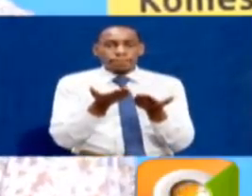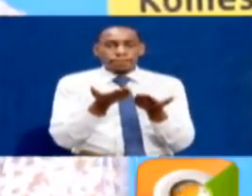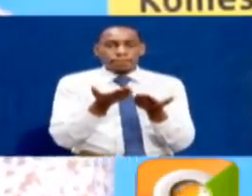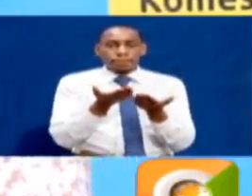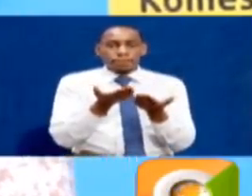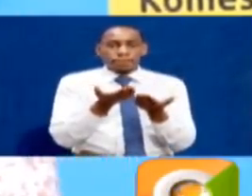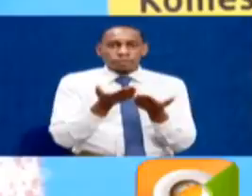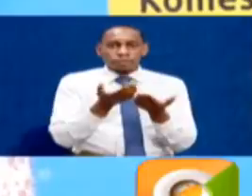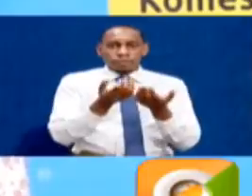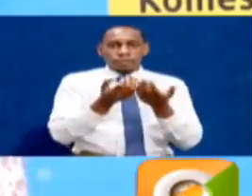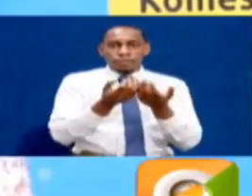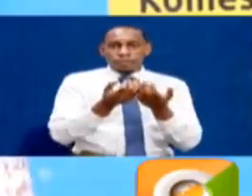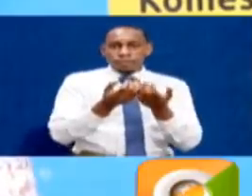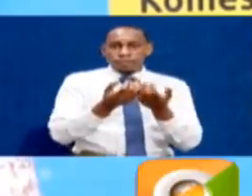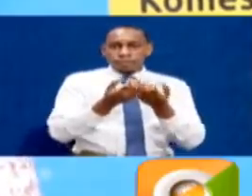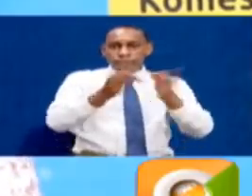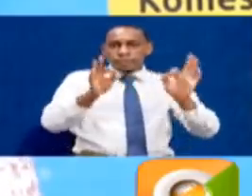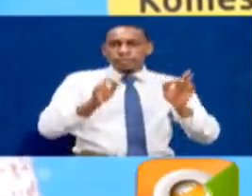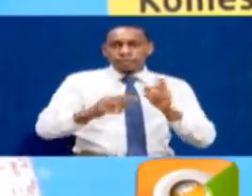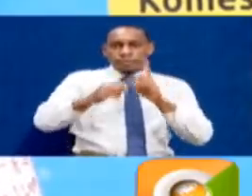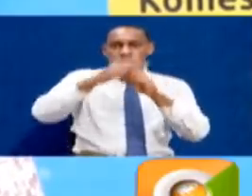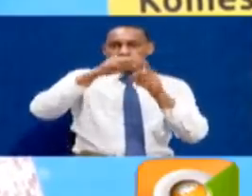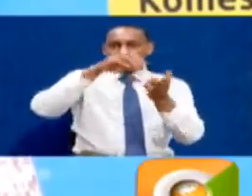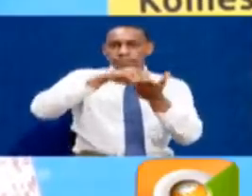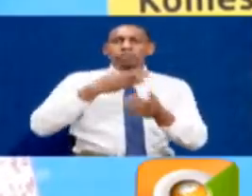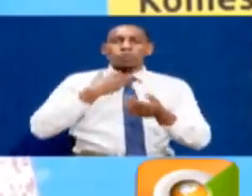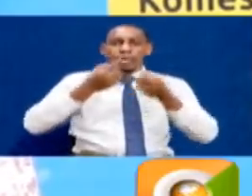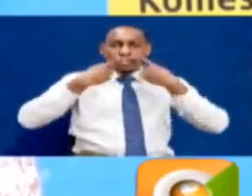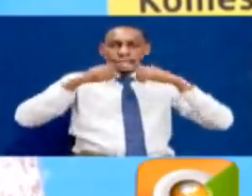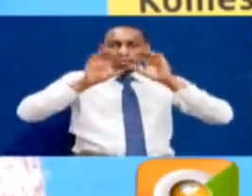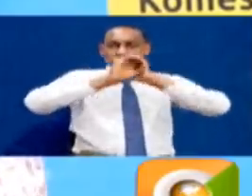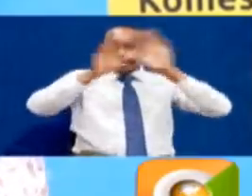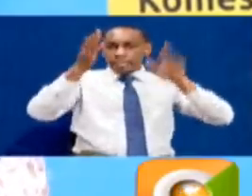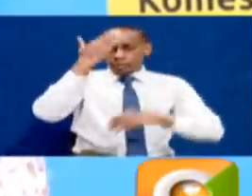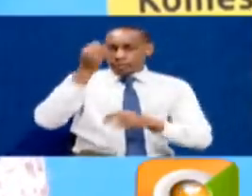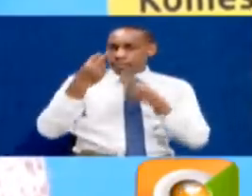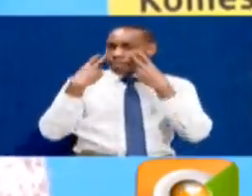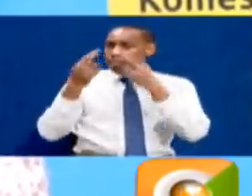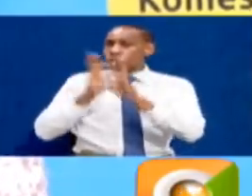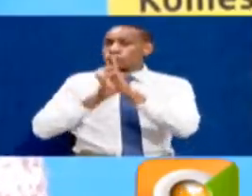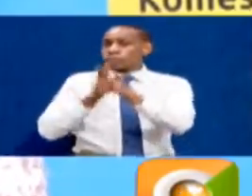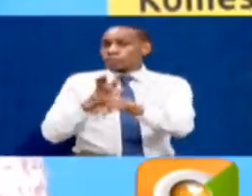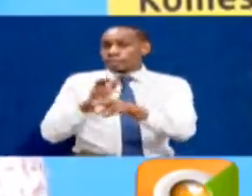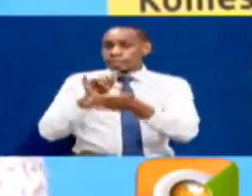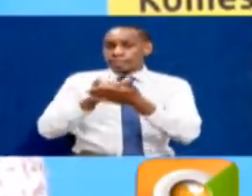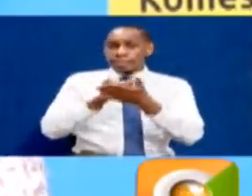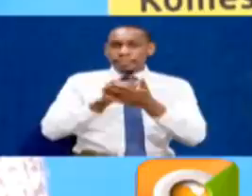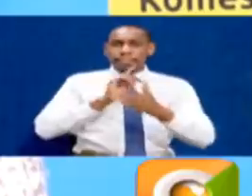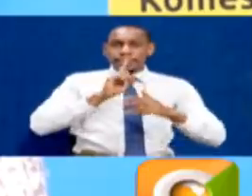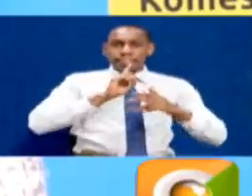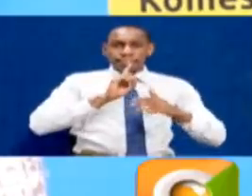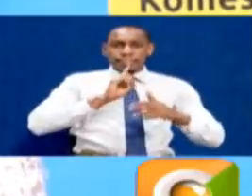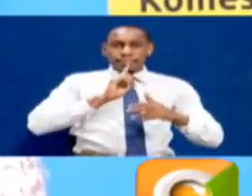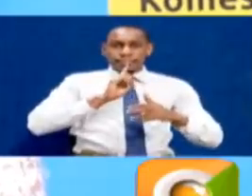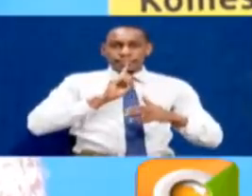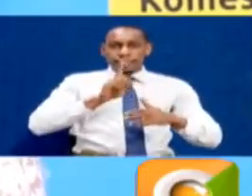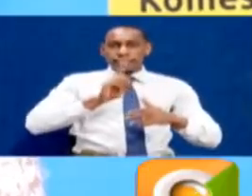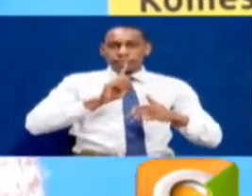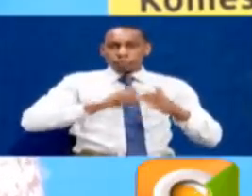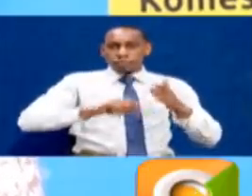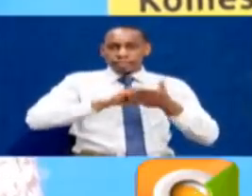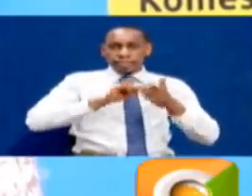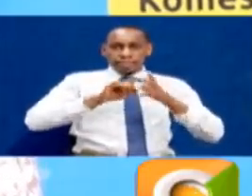release of positive cases. Now, I would like to make it clear, because I saw a report to the effect that once we start doing